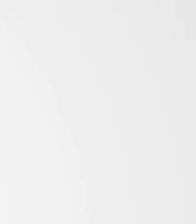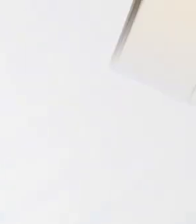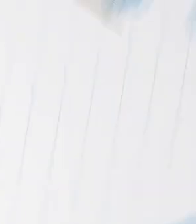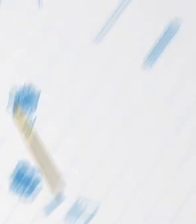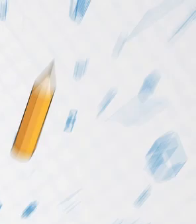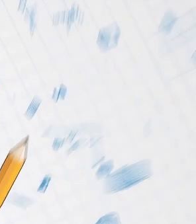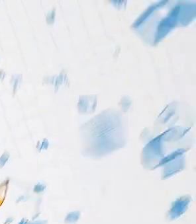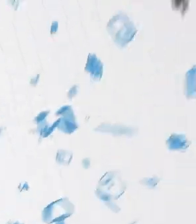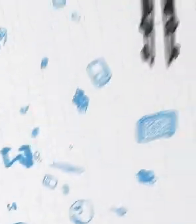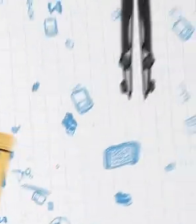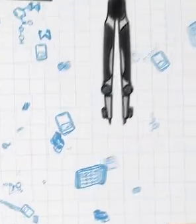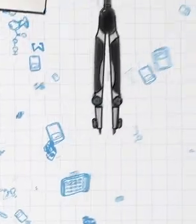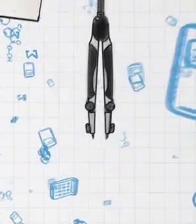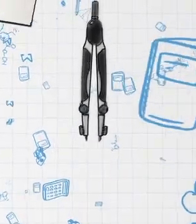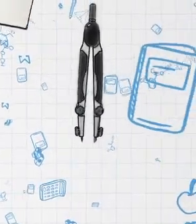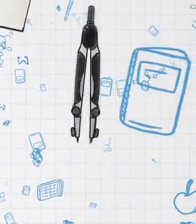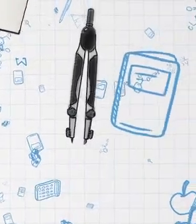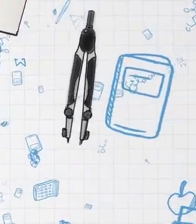Zoshi.